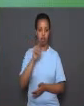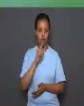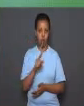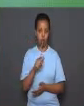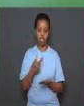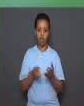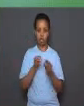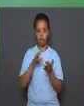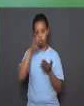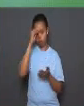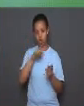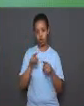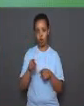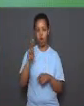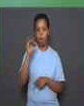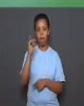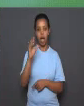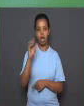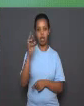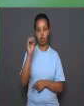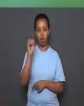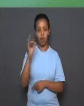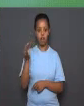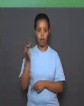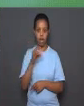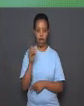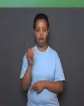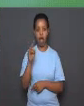learn about microfilaments and